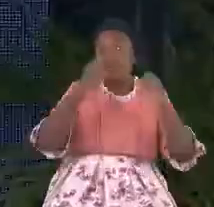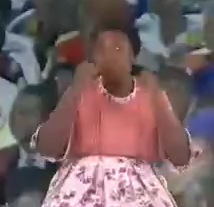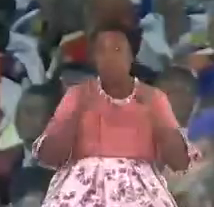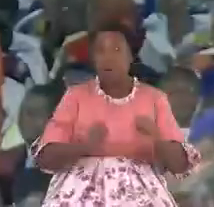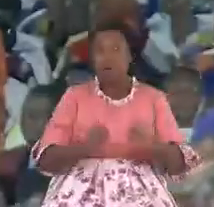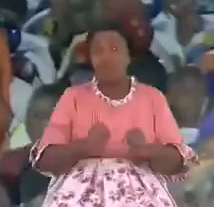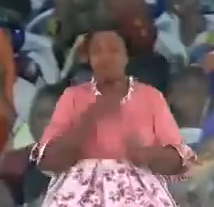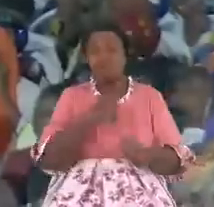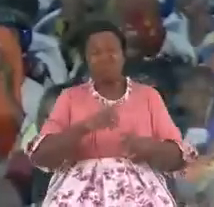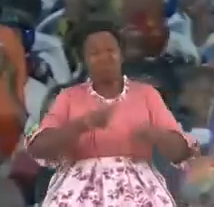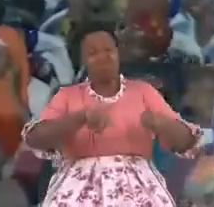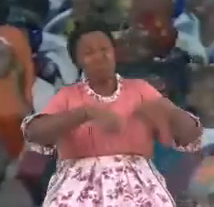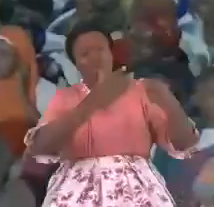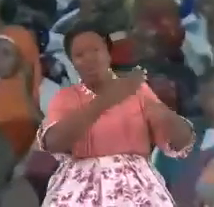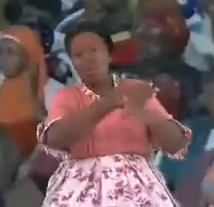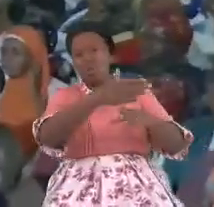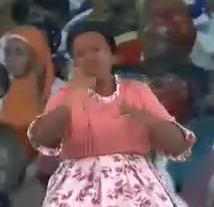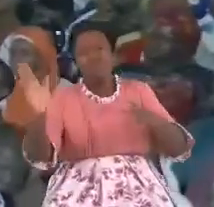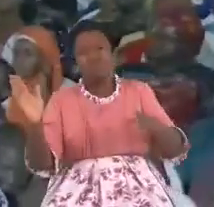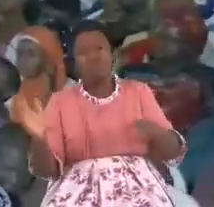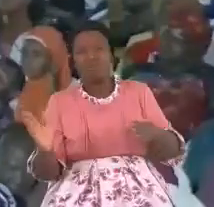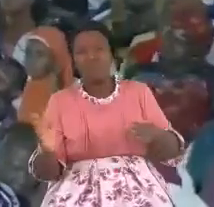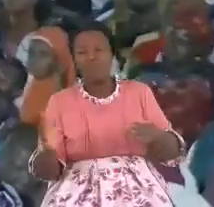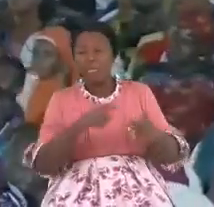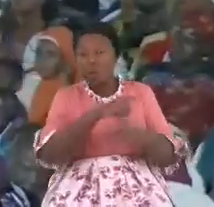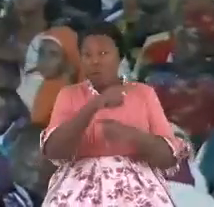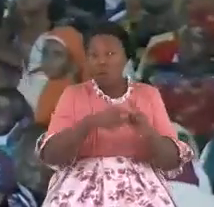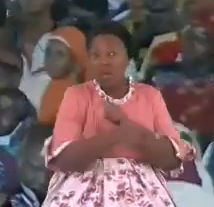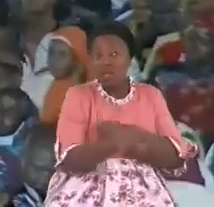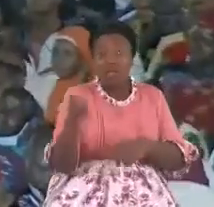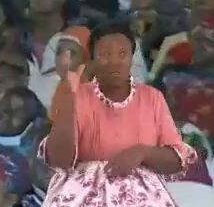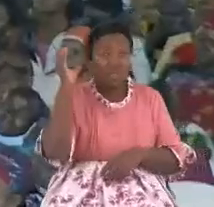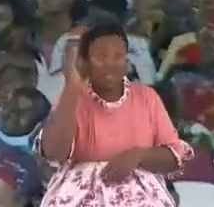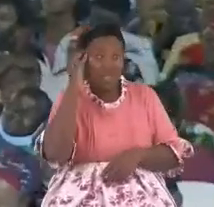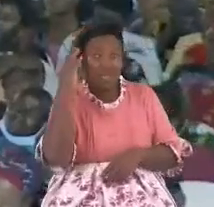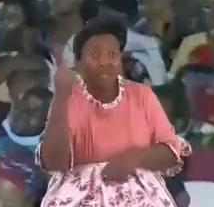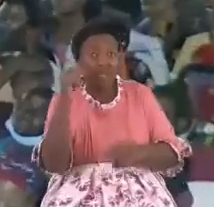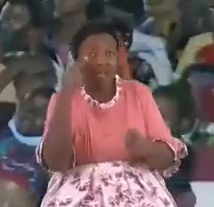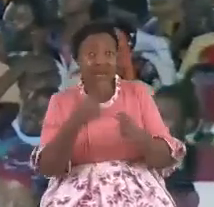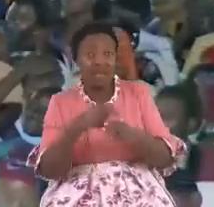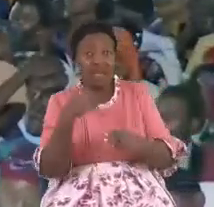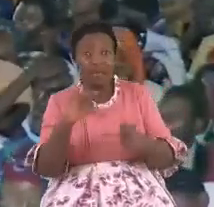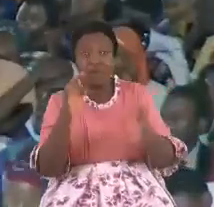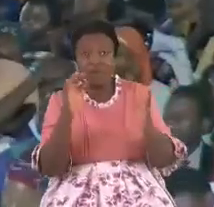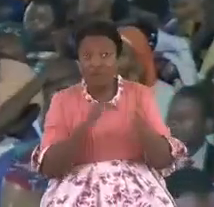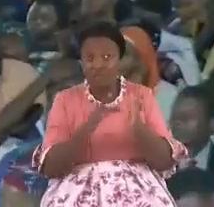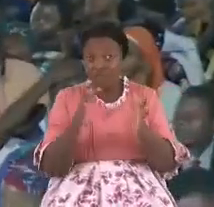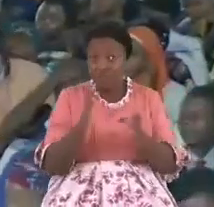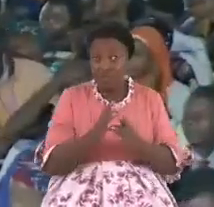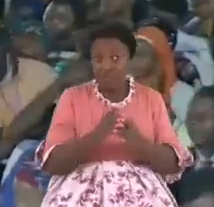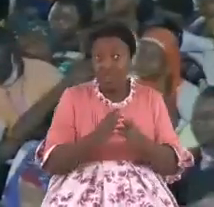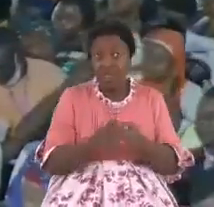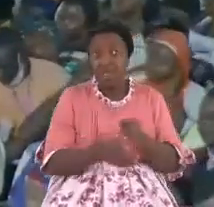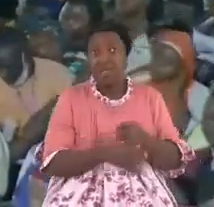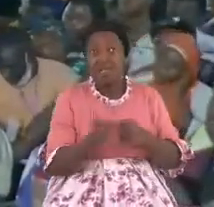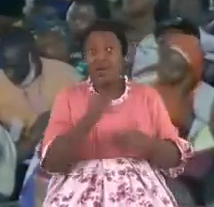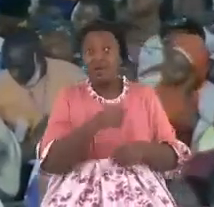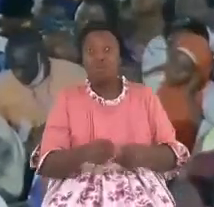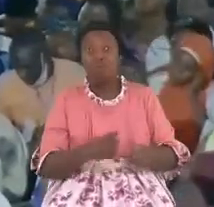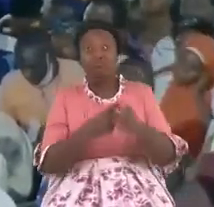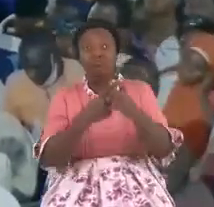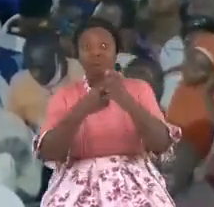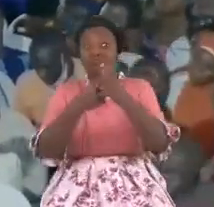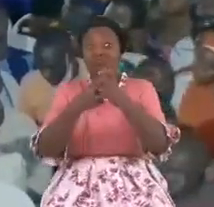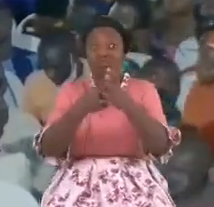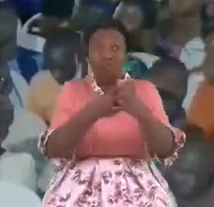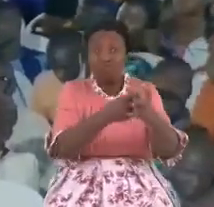way. When they hear the name of Jesus, they will take to their feet, they'll run